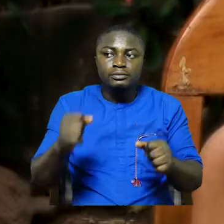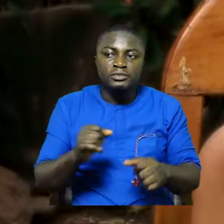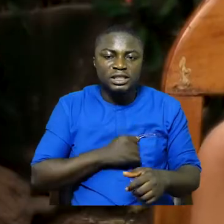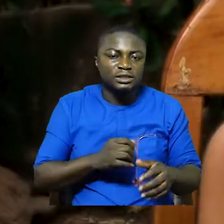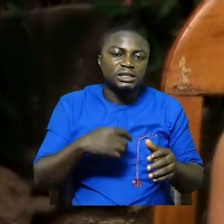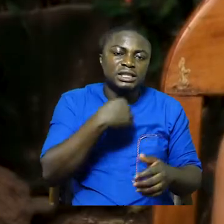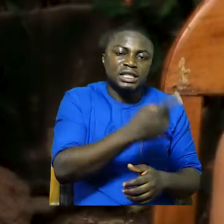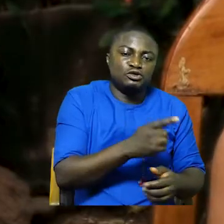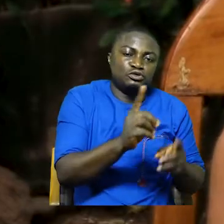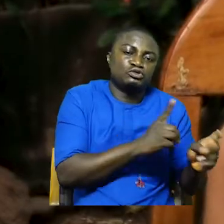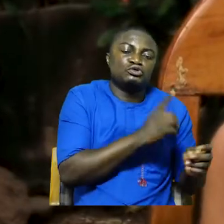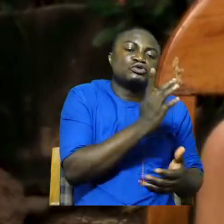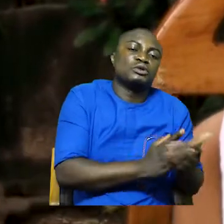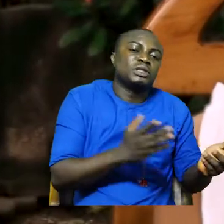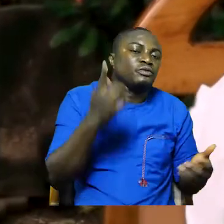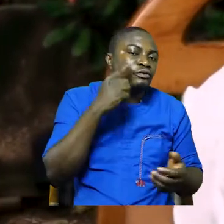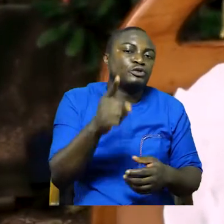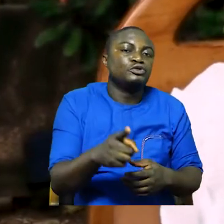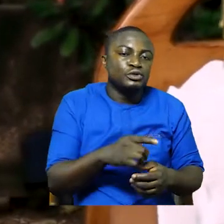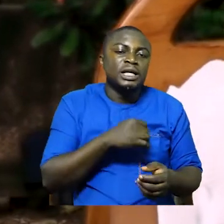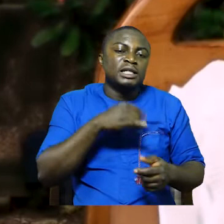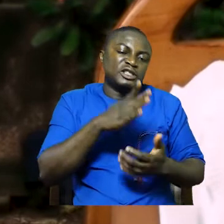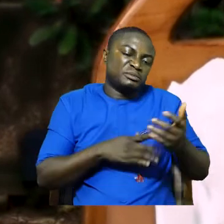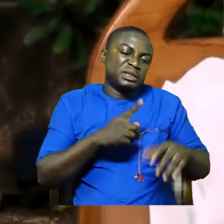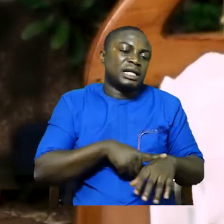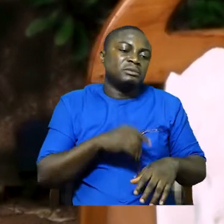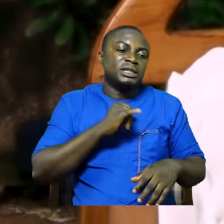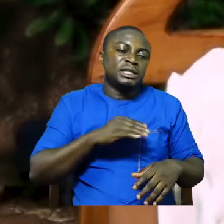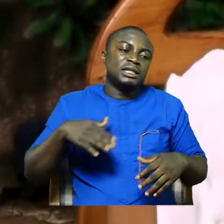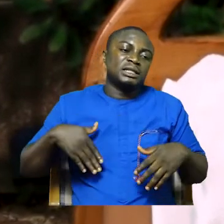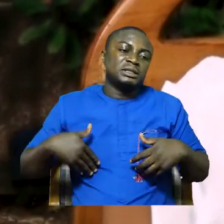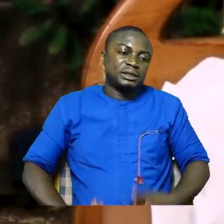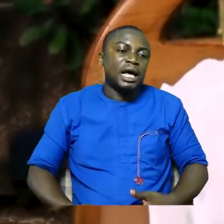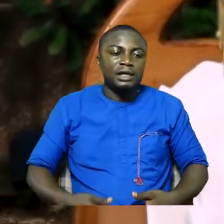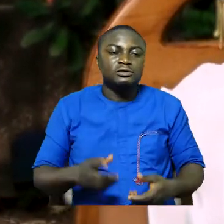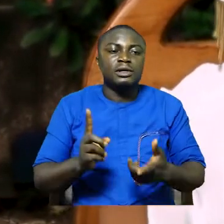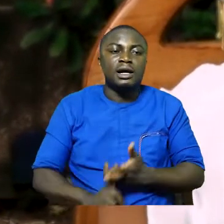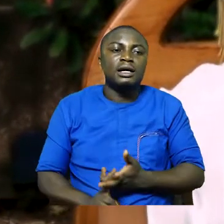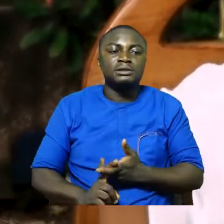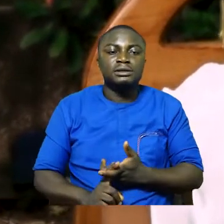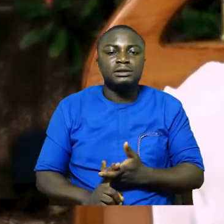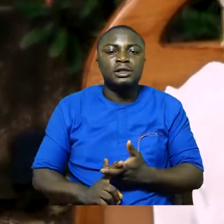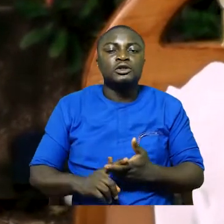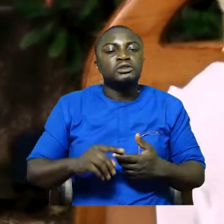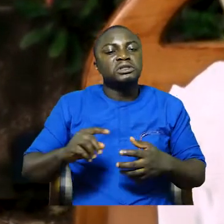stressed. Can't be asking someone to do every single thing for you. At a point, they will get very